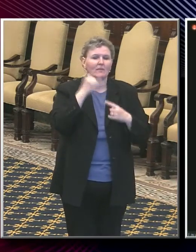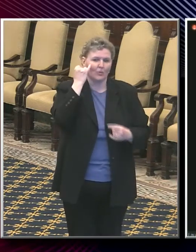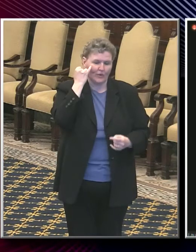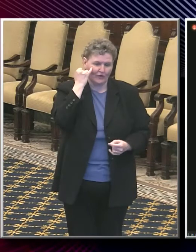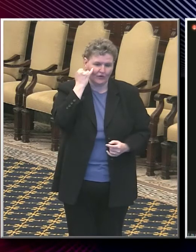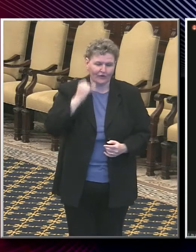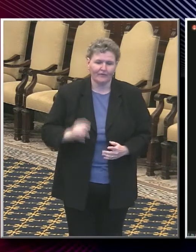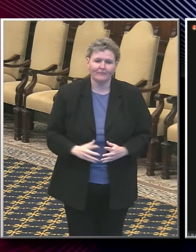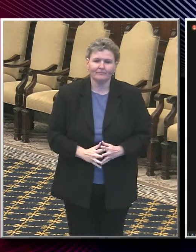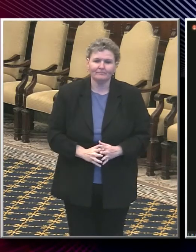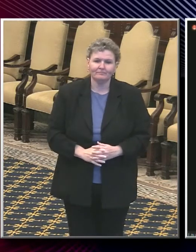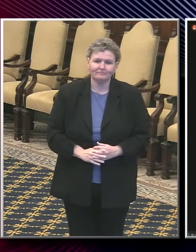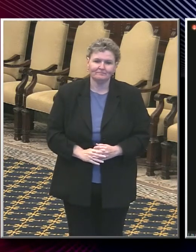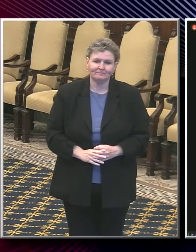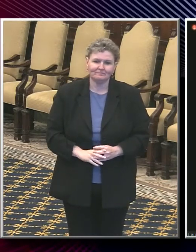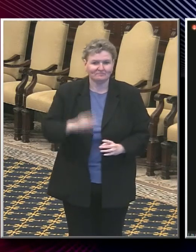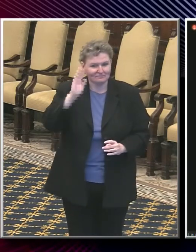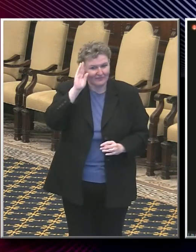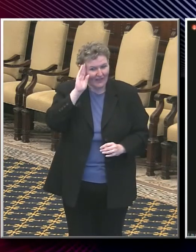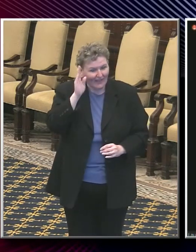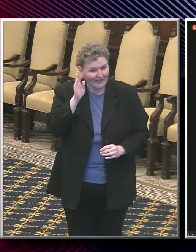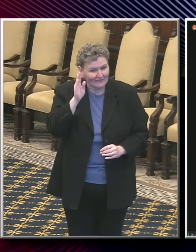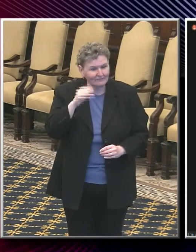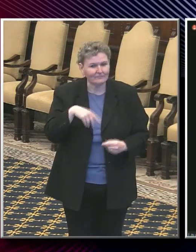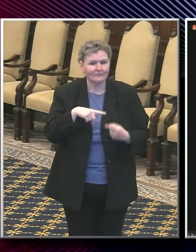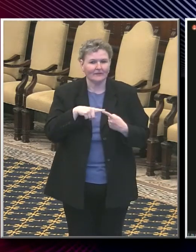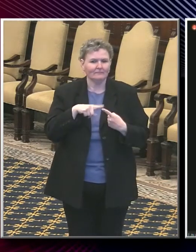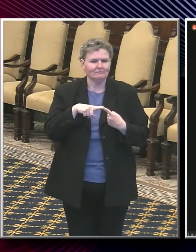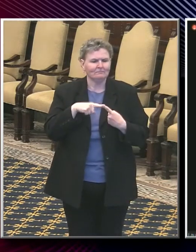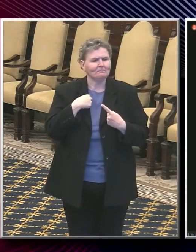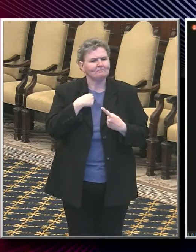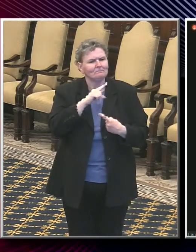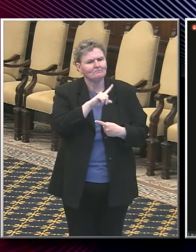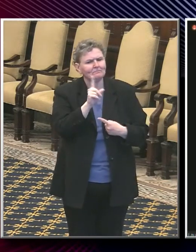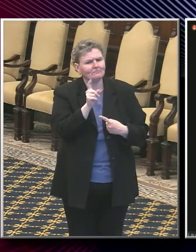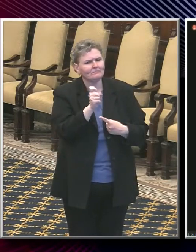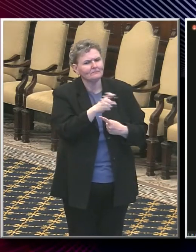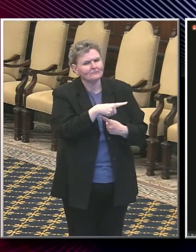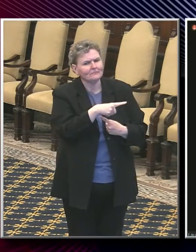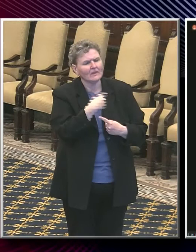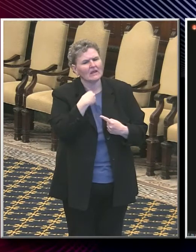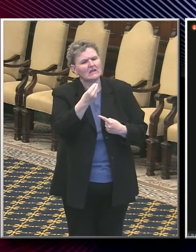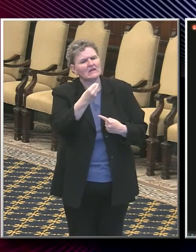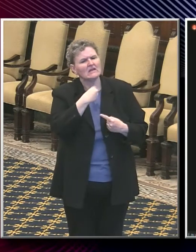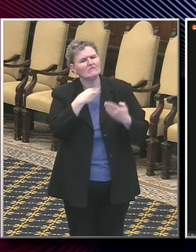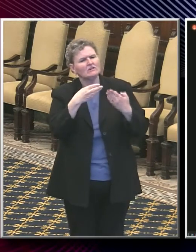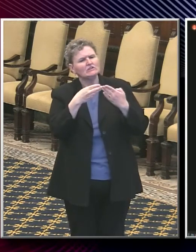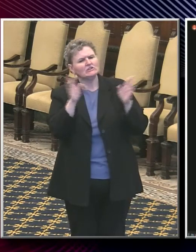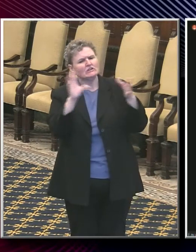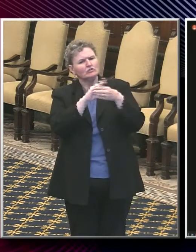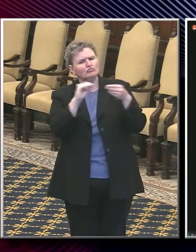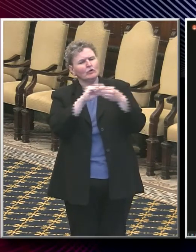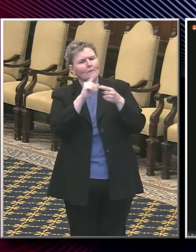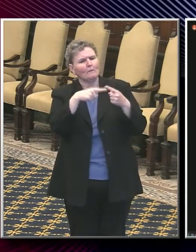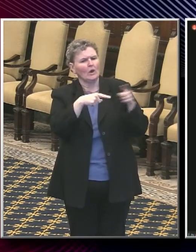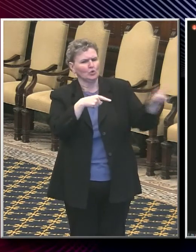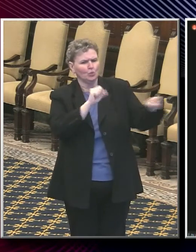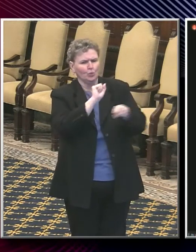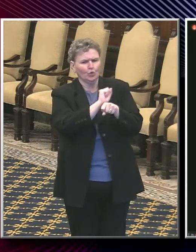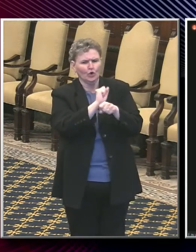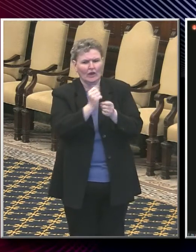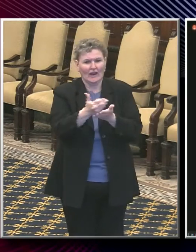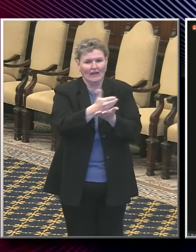Thank you. And lastly, can you speak to Memorial Day? I'm very concerned, and a